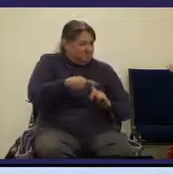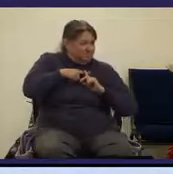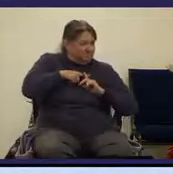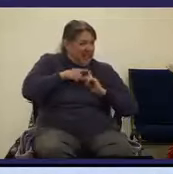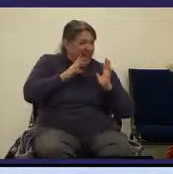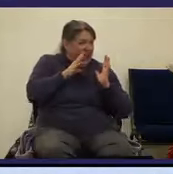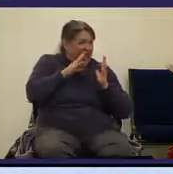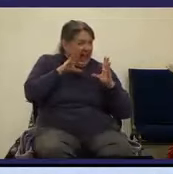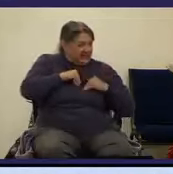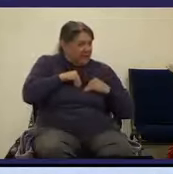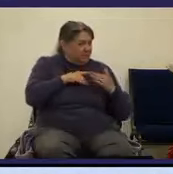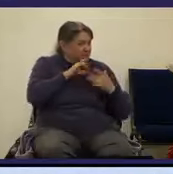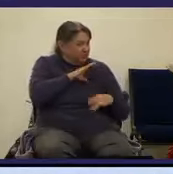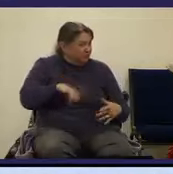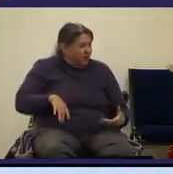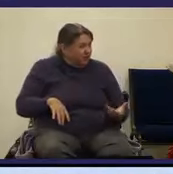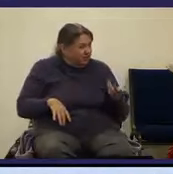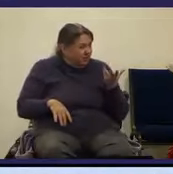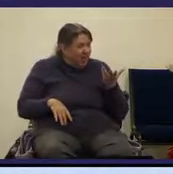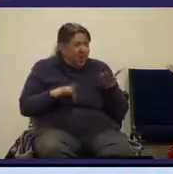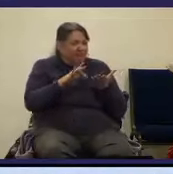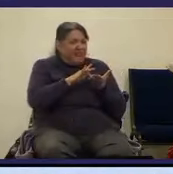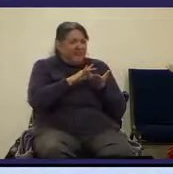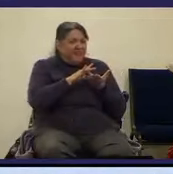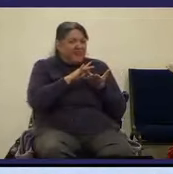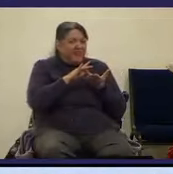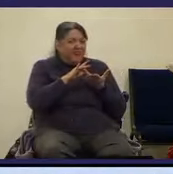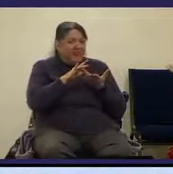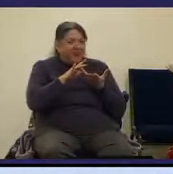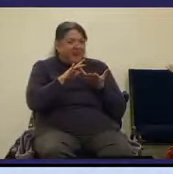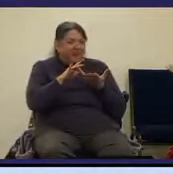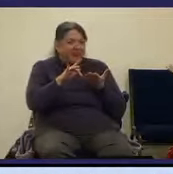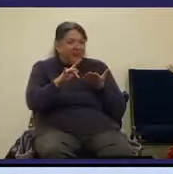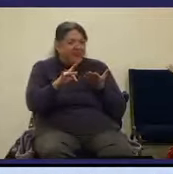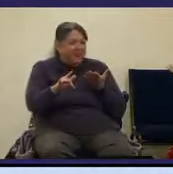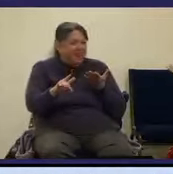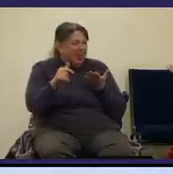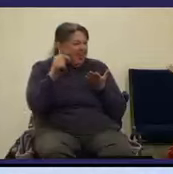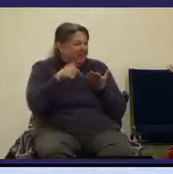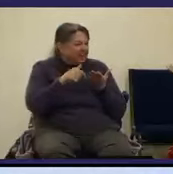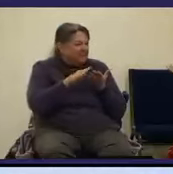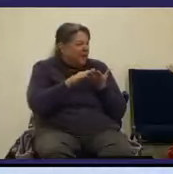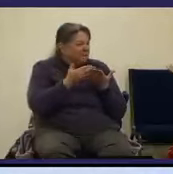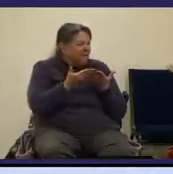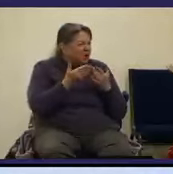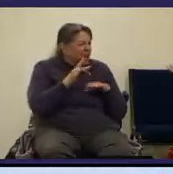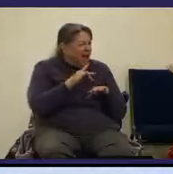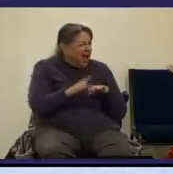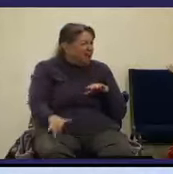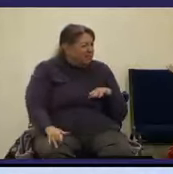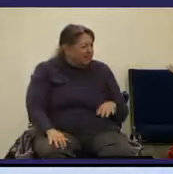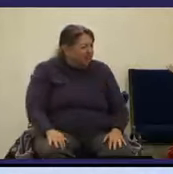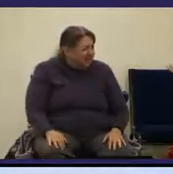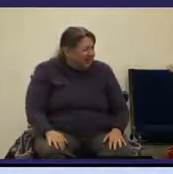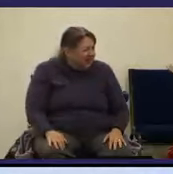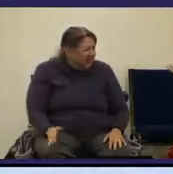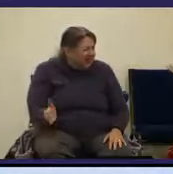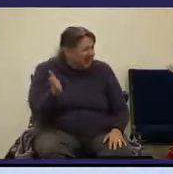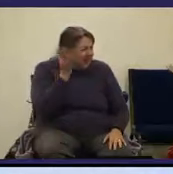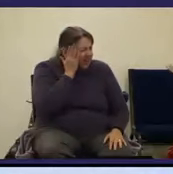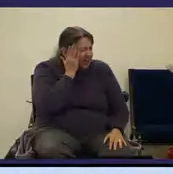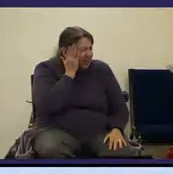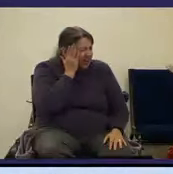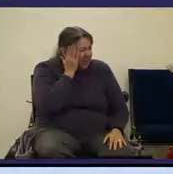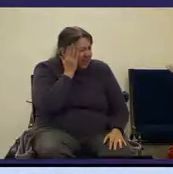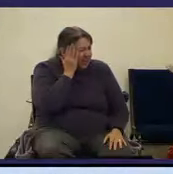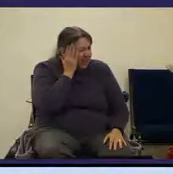There's nothing in here whatsoever, because to the average person that's lost from Jesus, that is not important. But